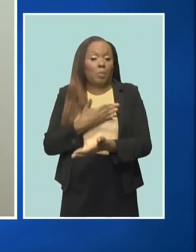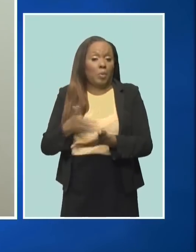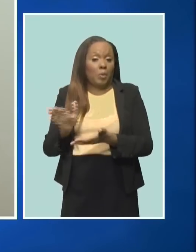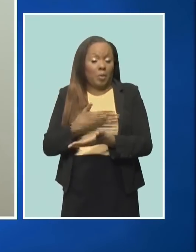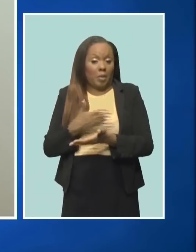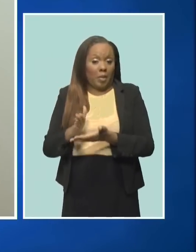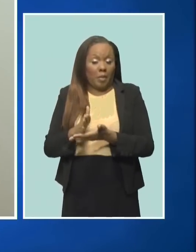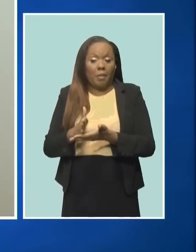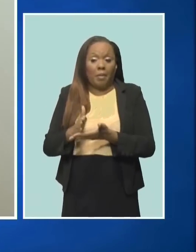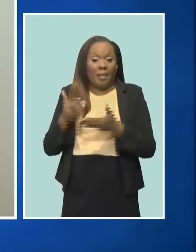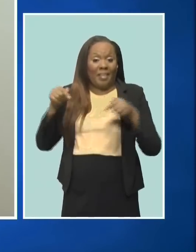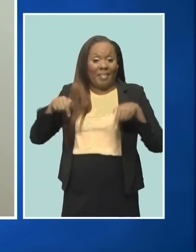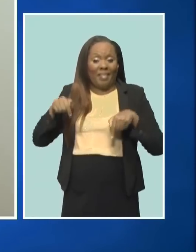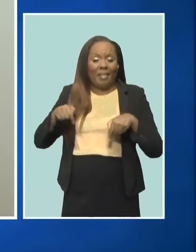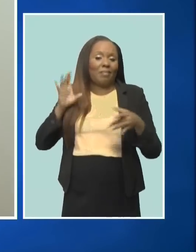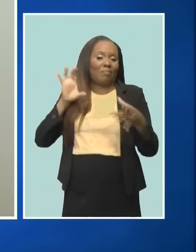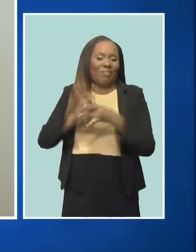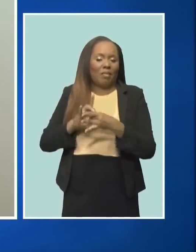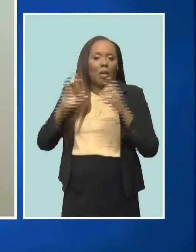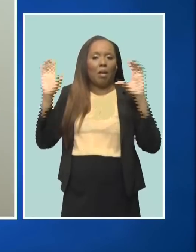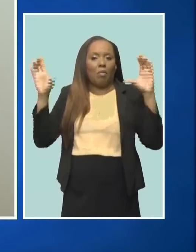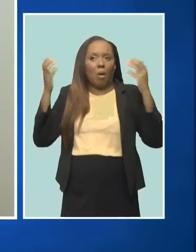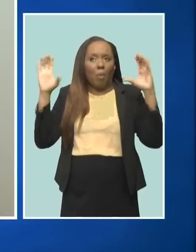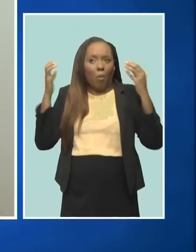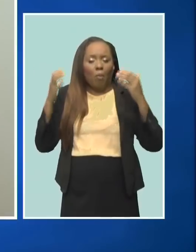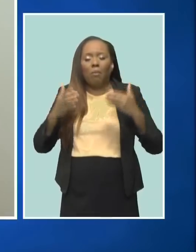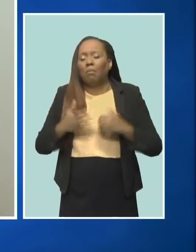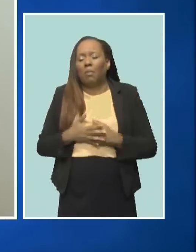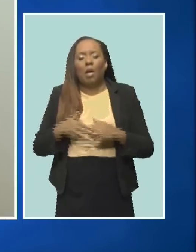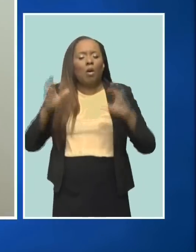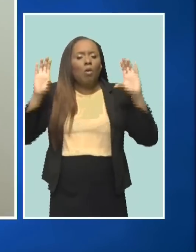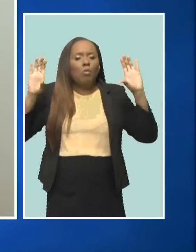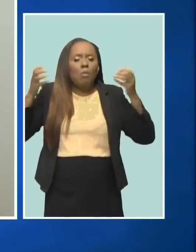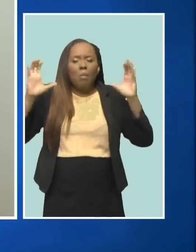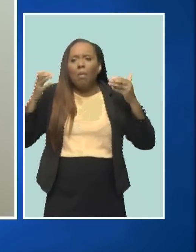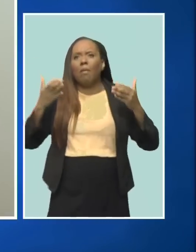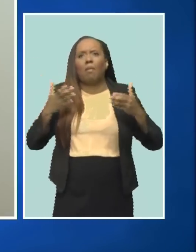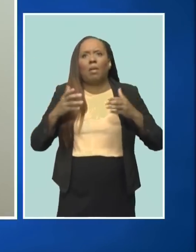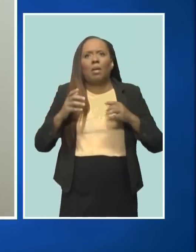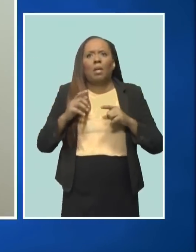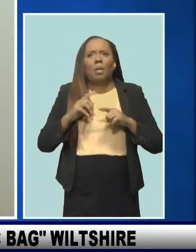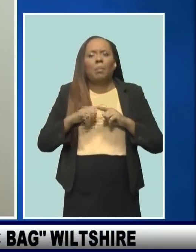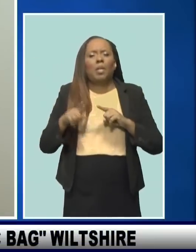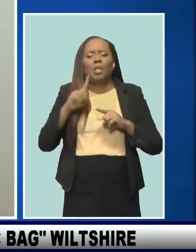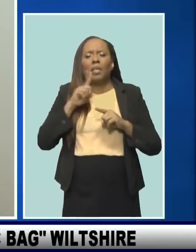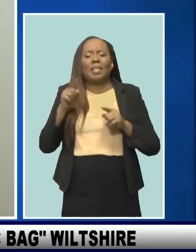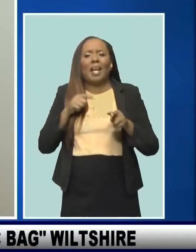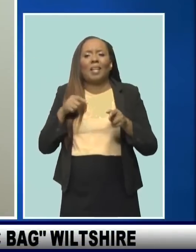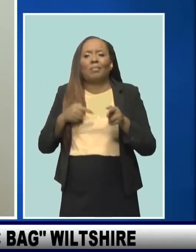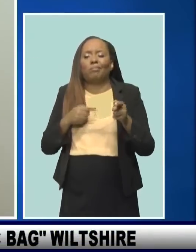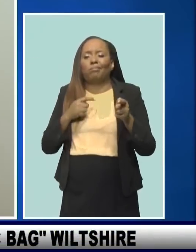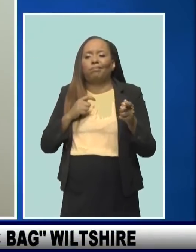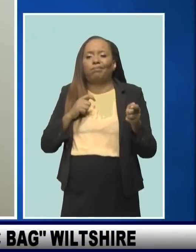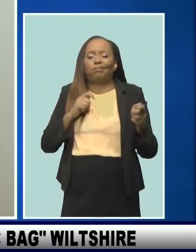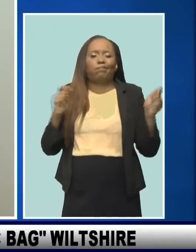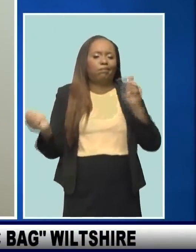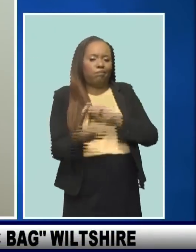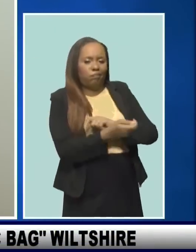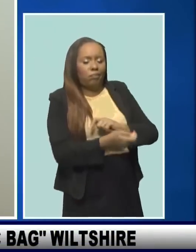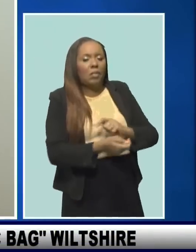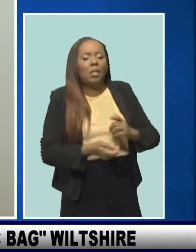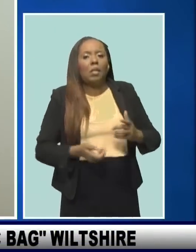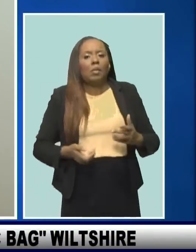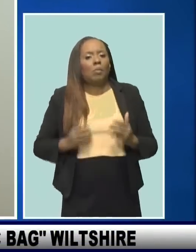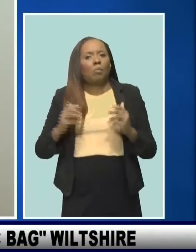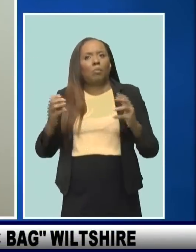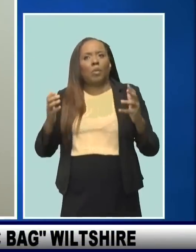Festival. And the festival is driving the music. It should be the other way around. The music should be driving the festival so